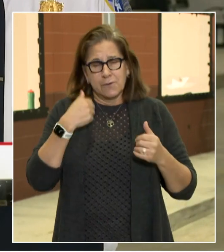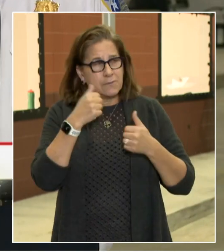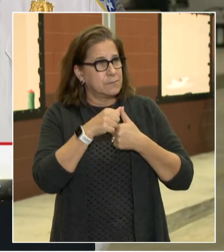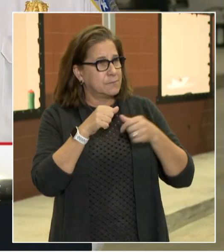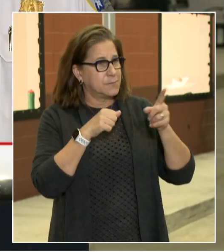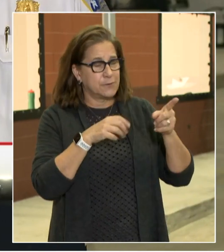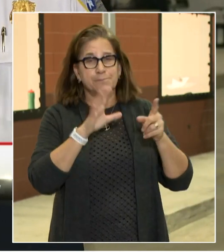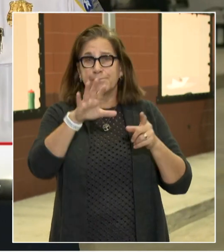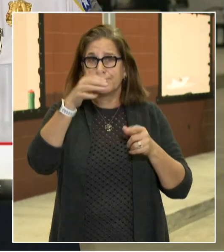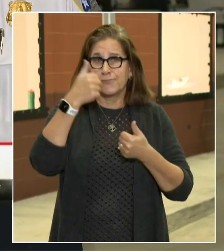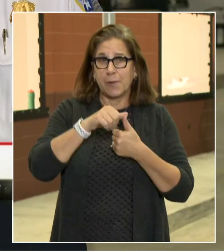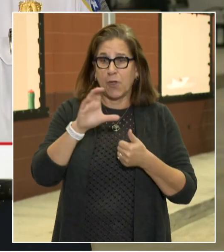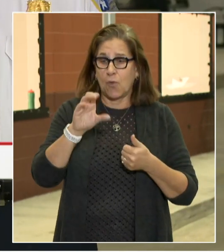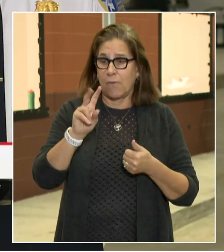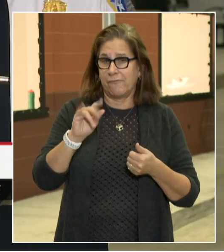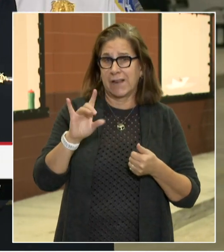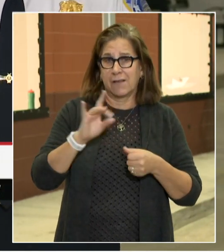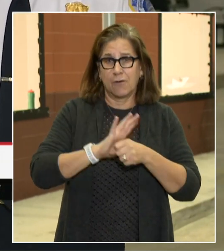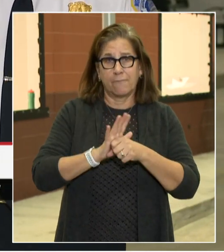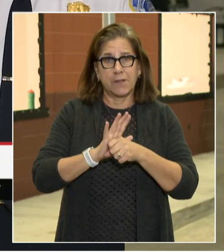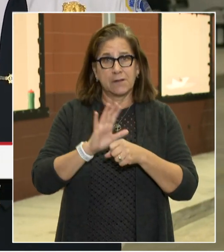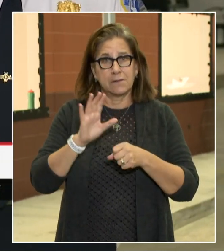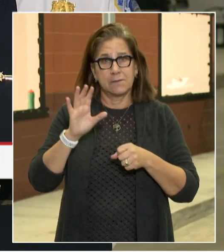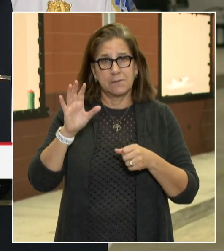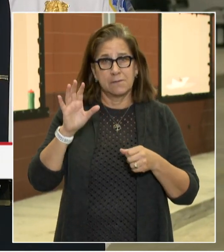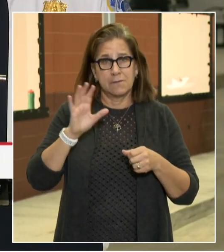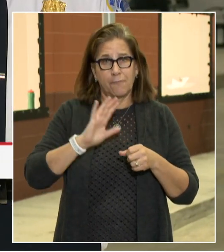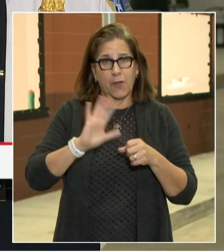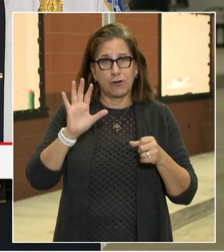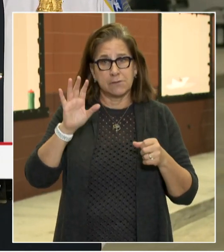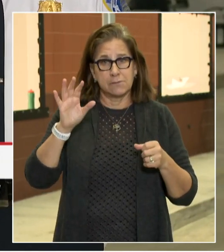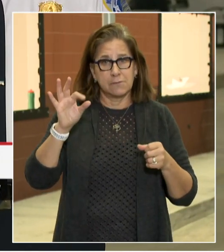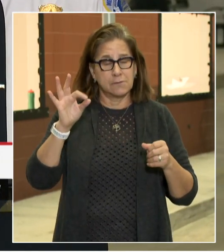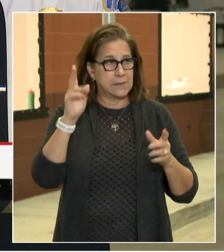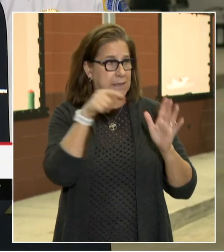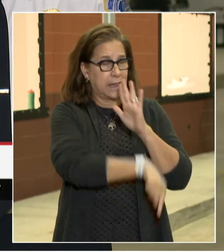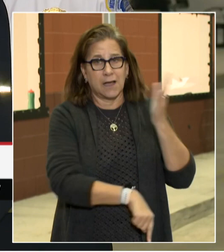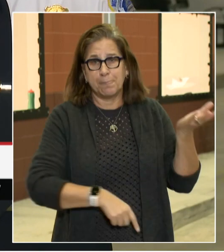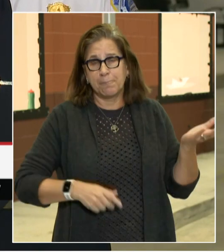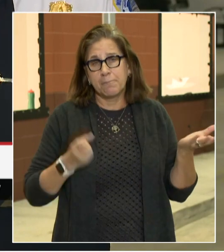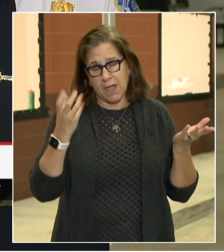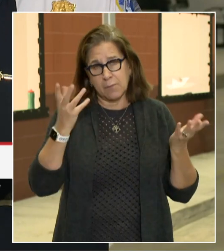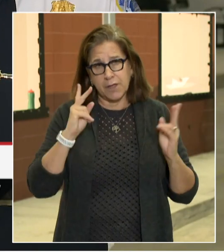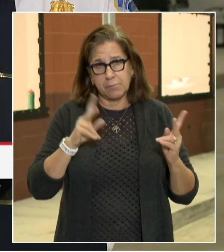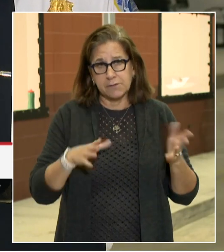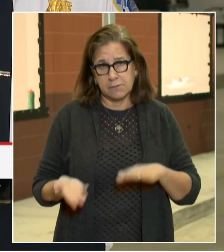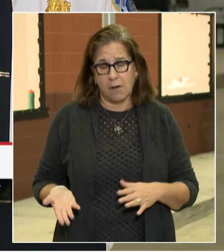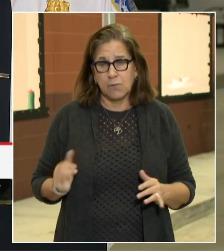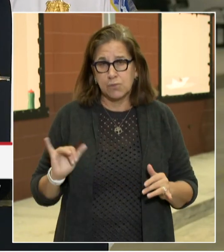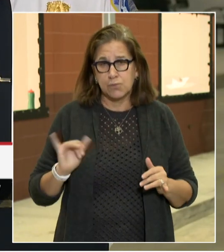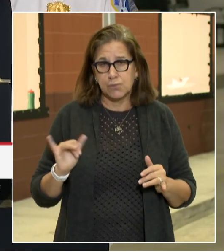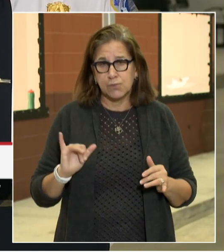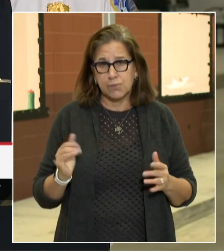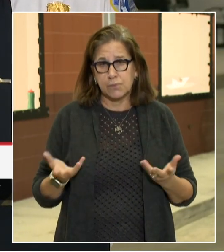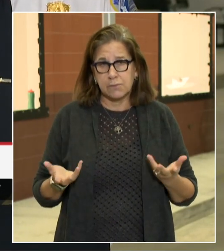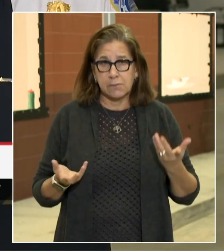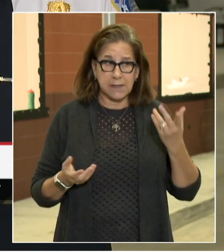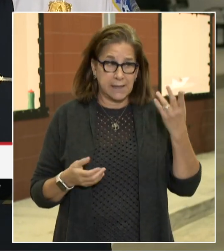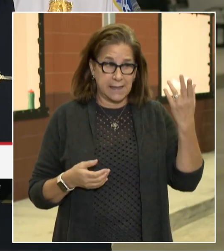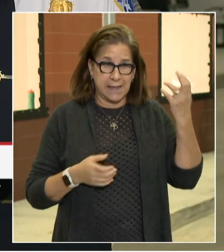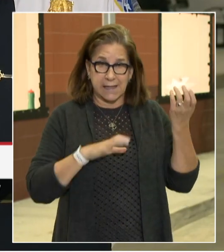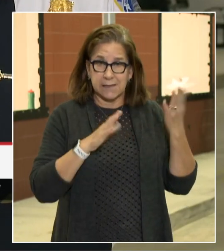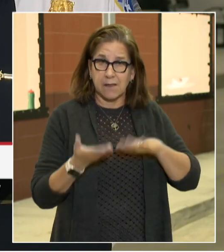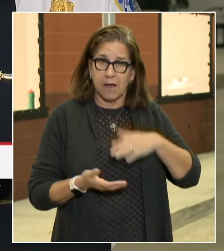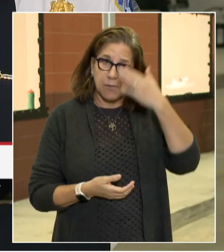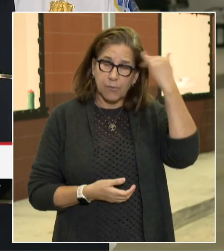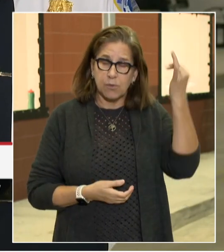700,000 Americans who have lost their lives because of COVID. And I